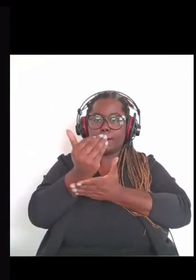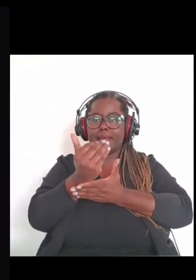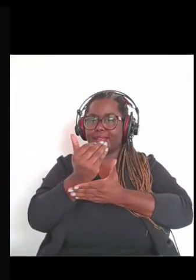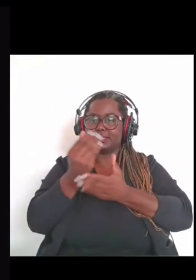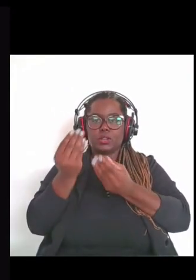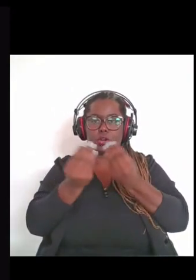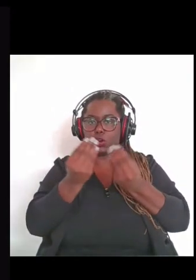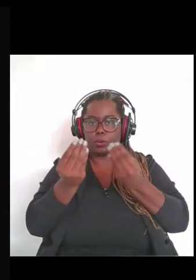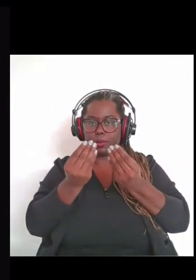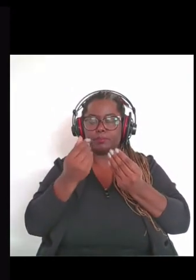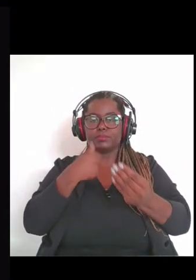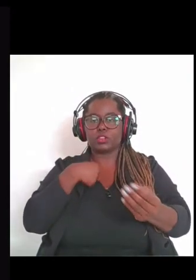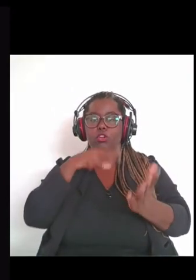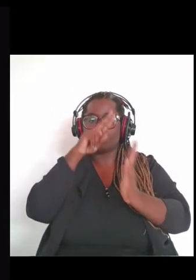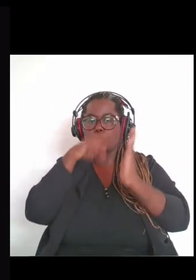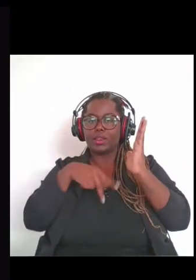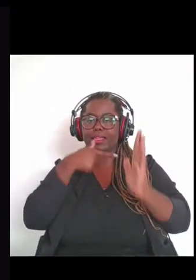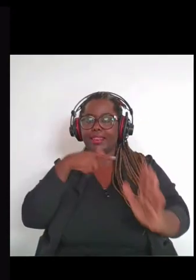um